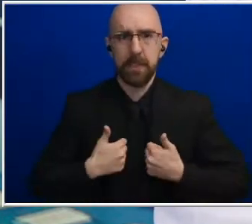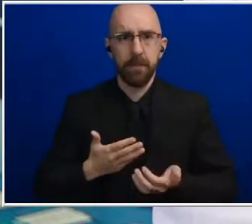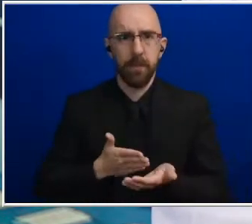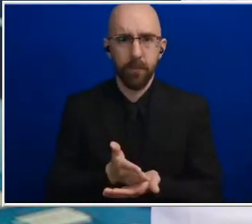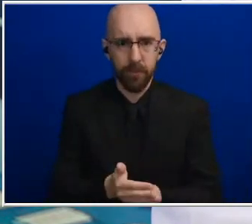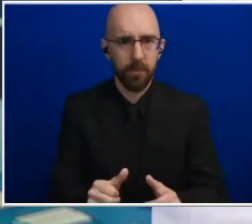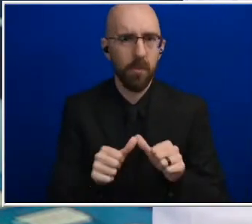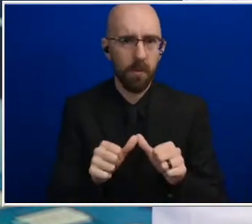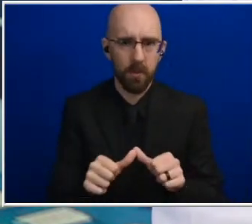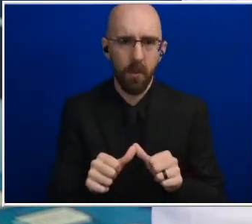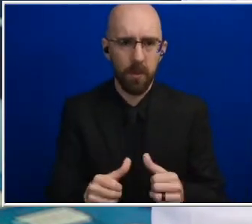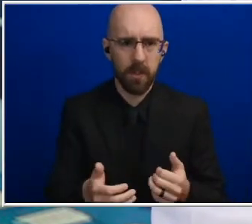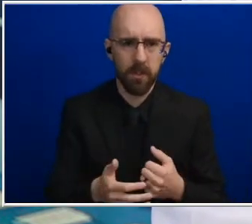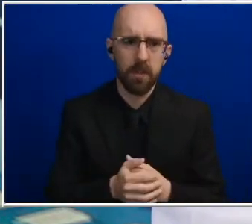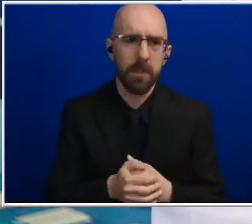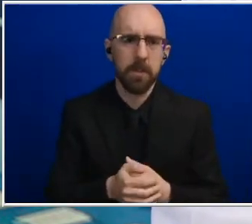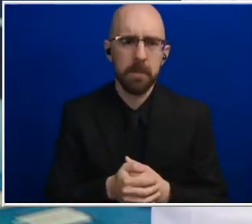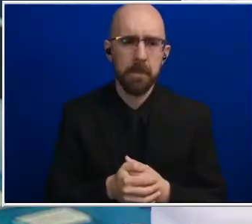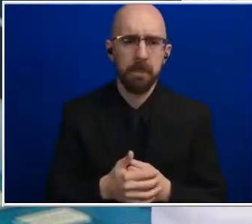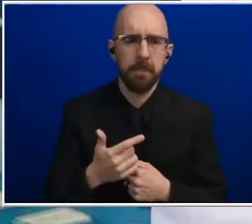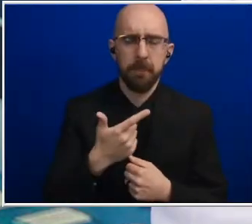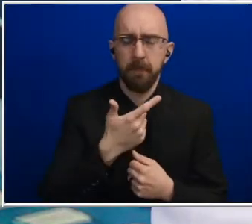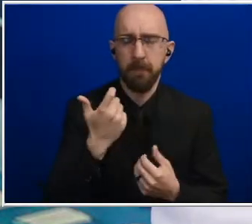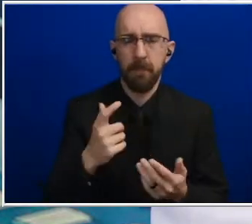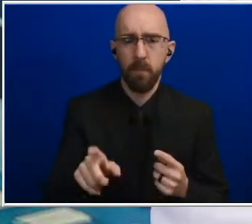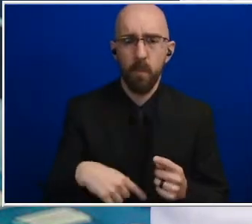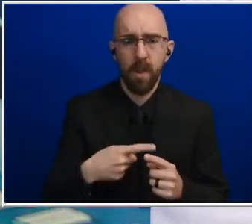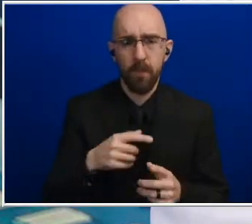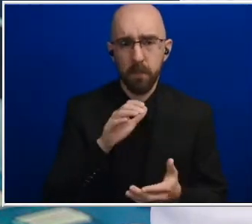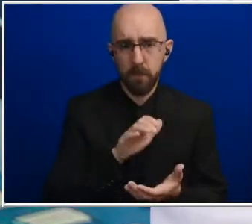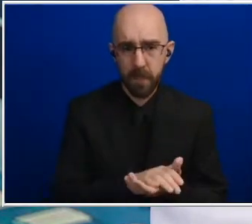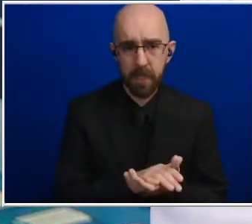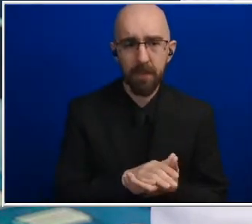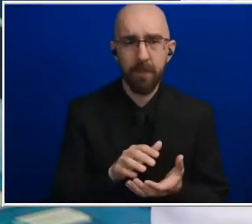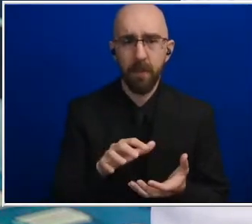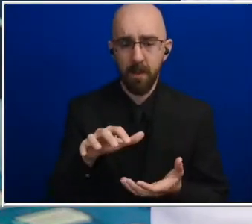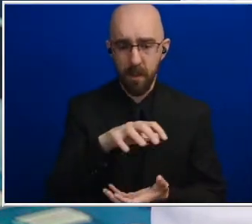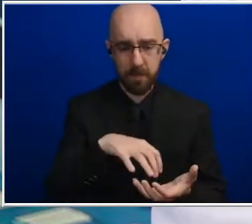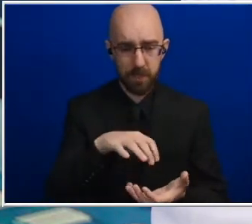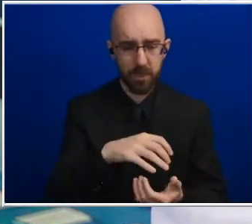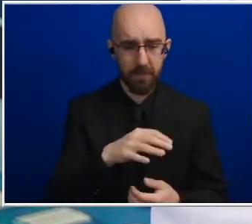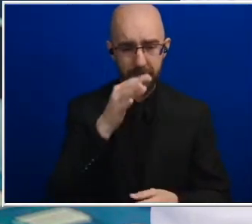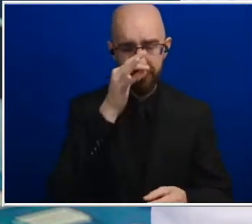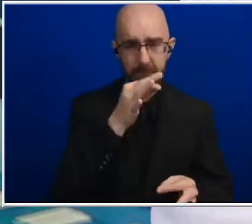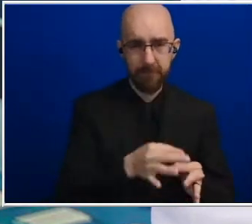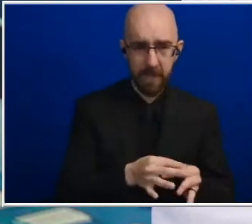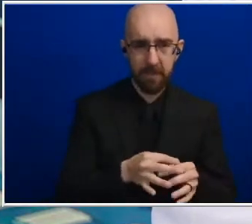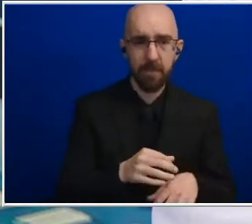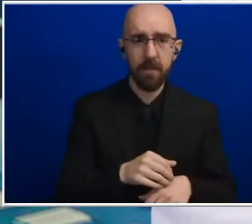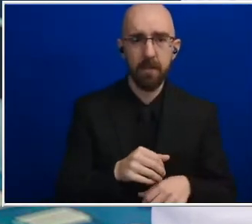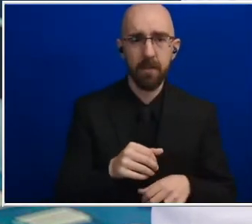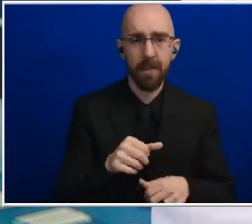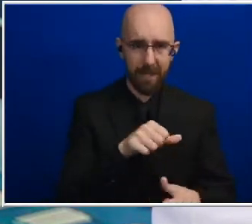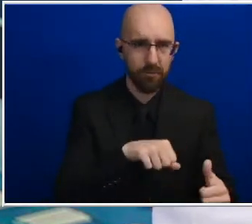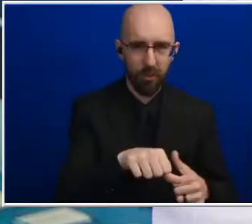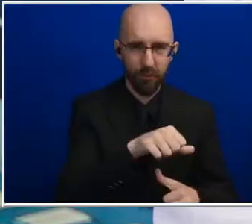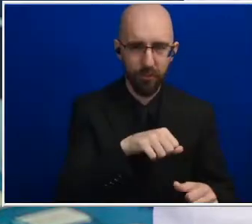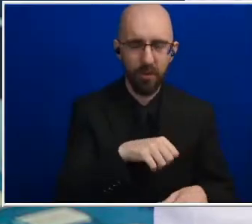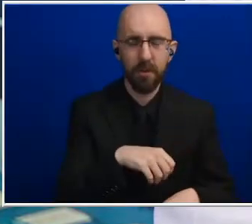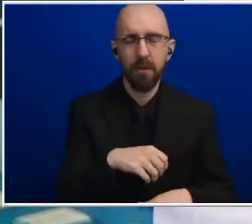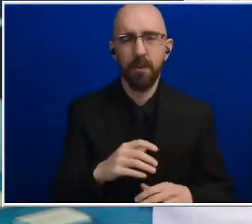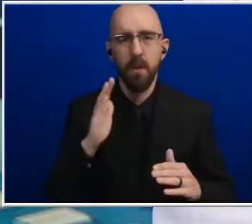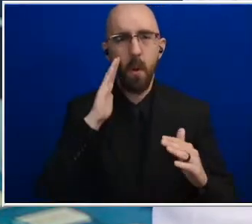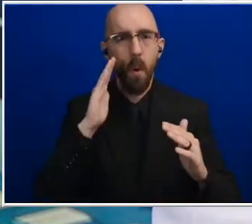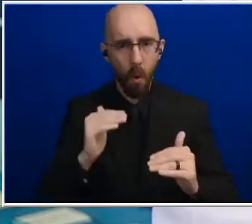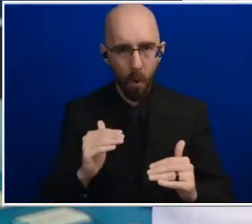basis. Because when you do believe in the combination of faith in each other, the hope that we can make